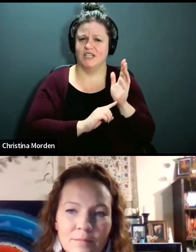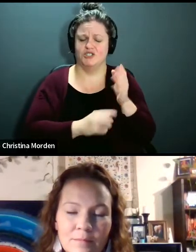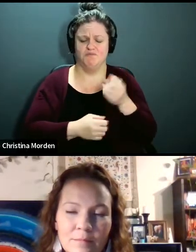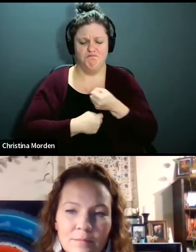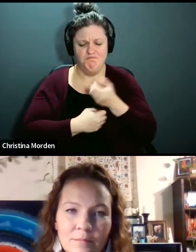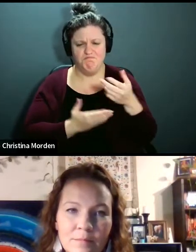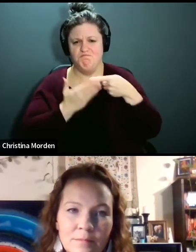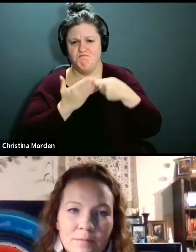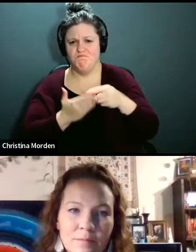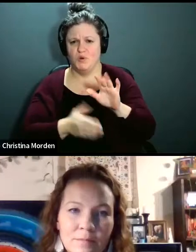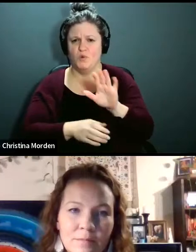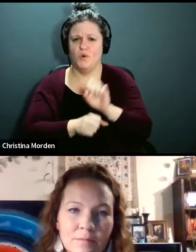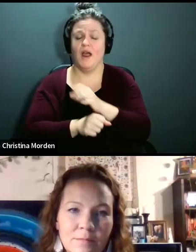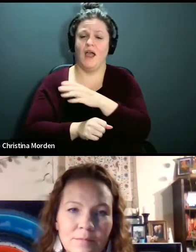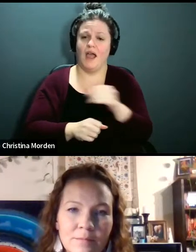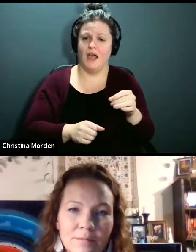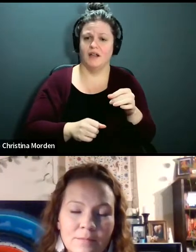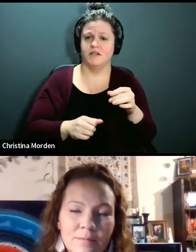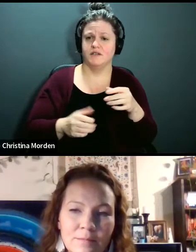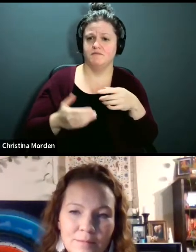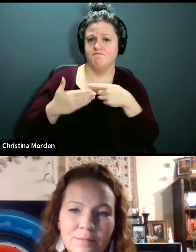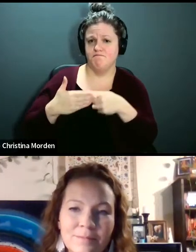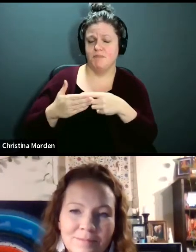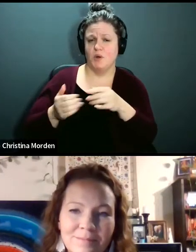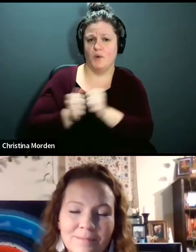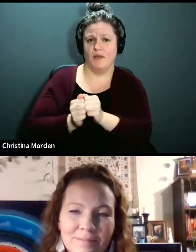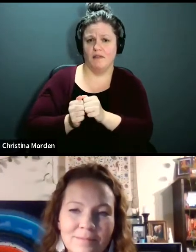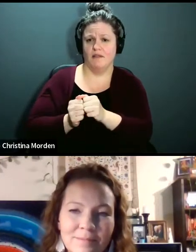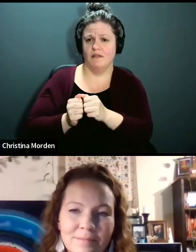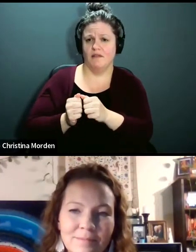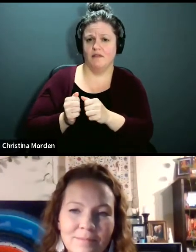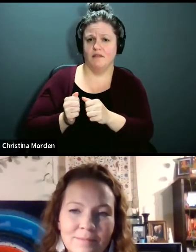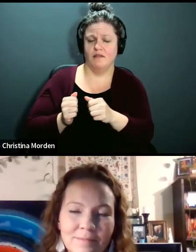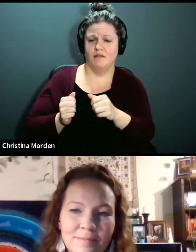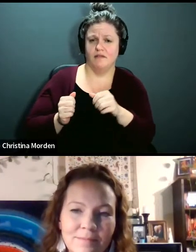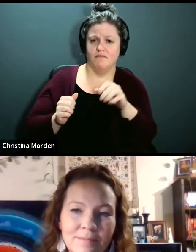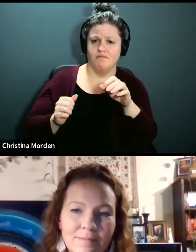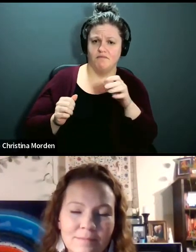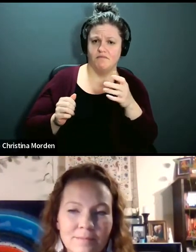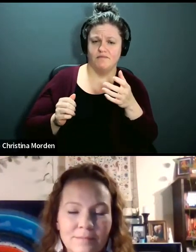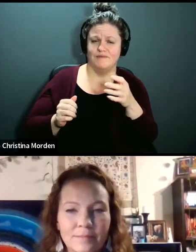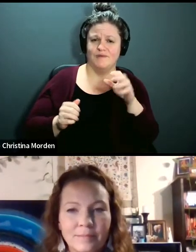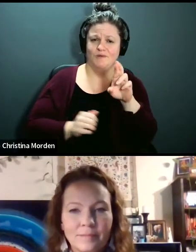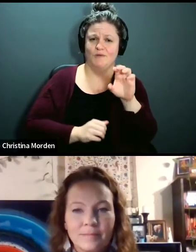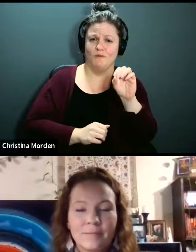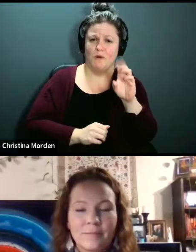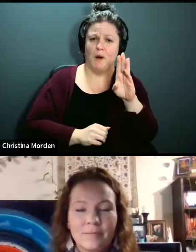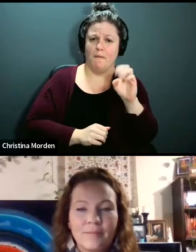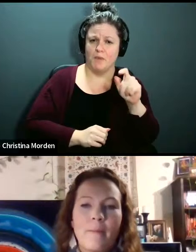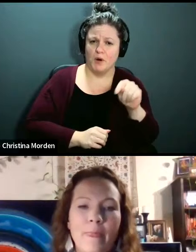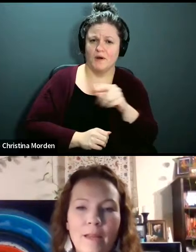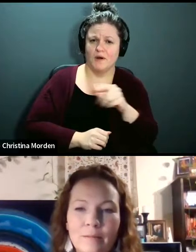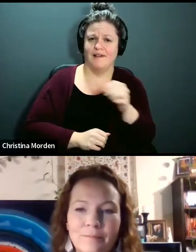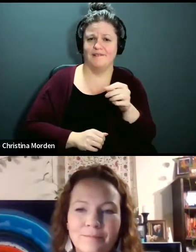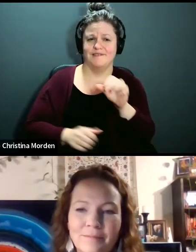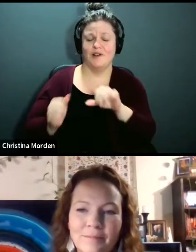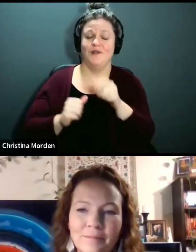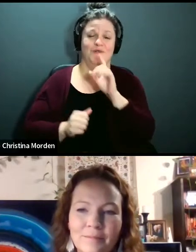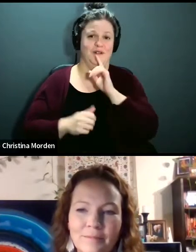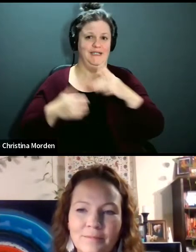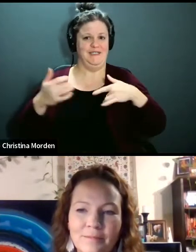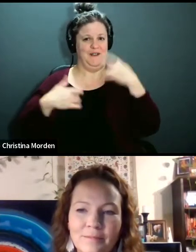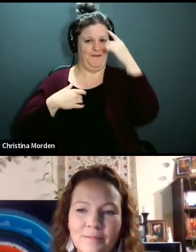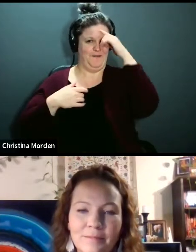work and for engaging with each other and with Roberts um work it's it's uh really exciting for